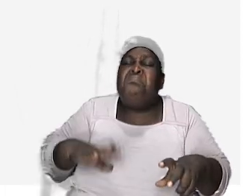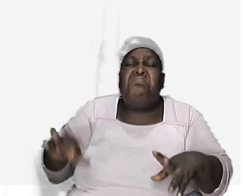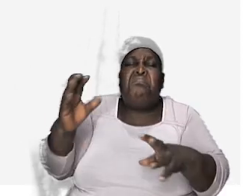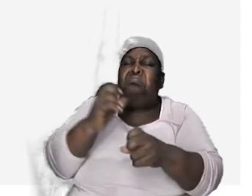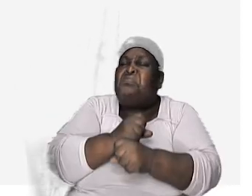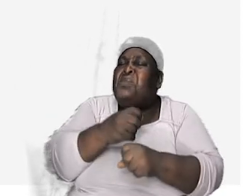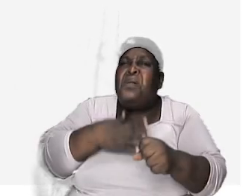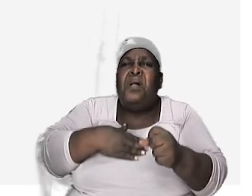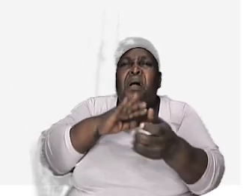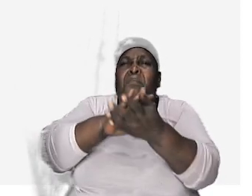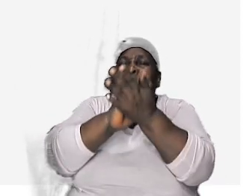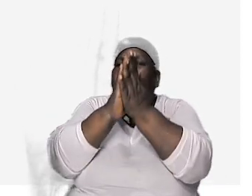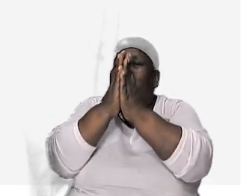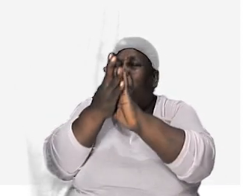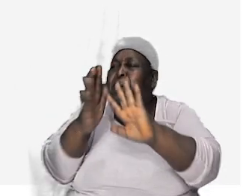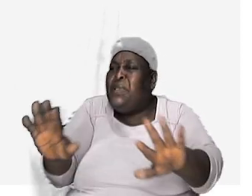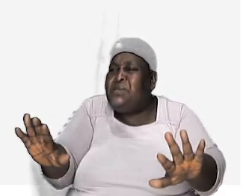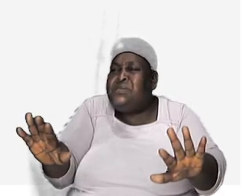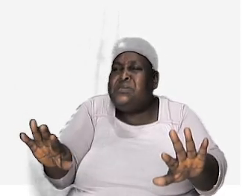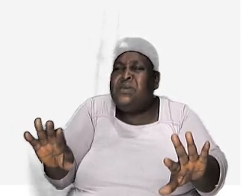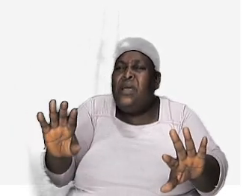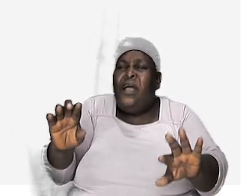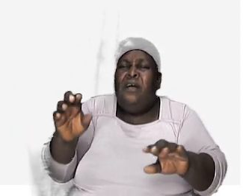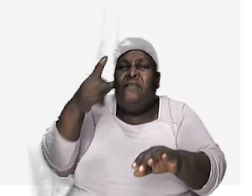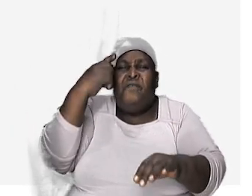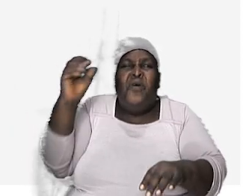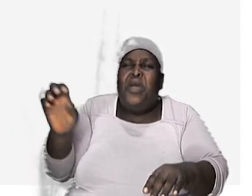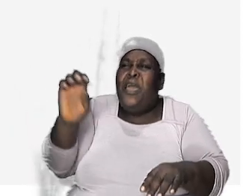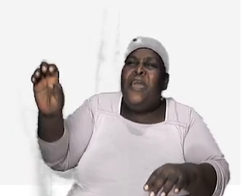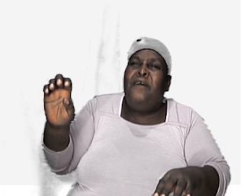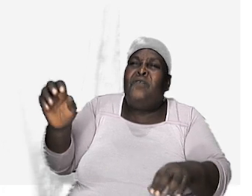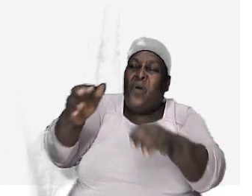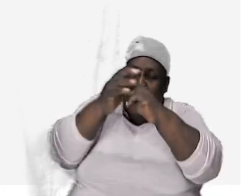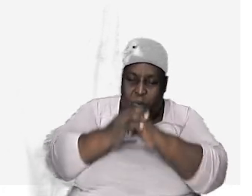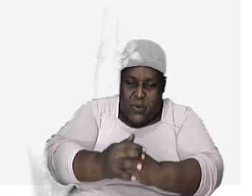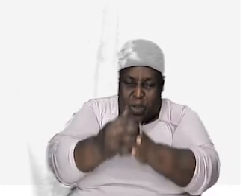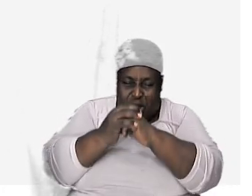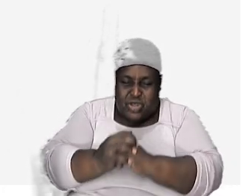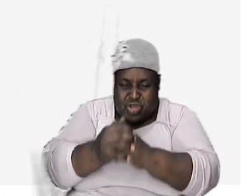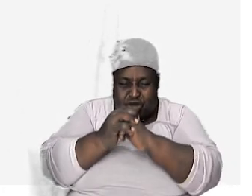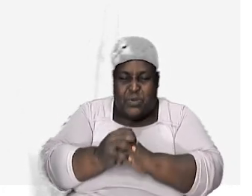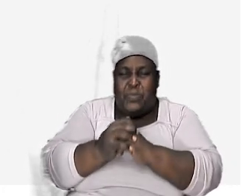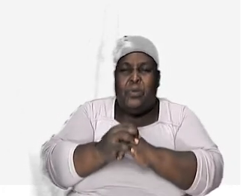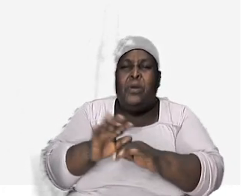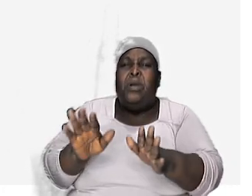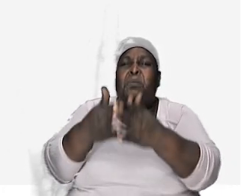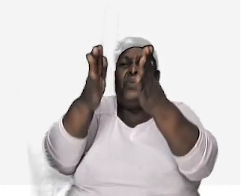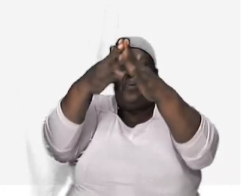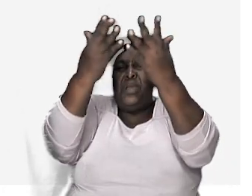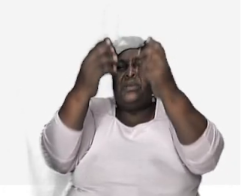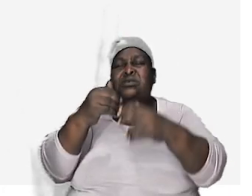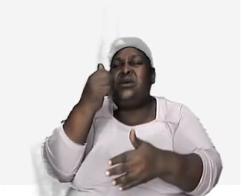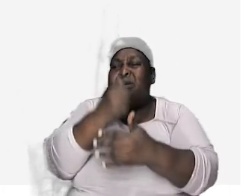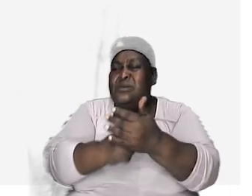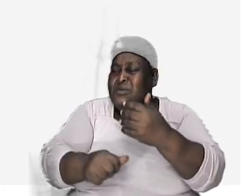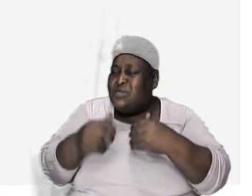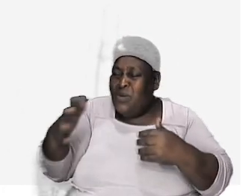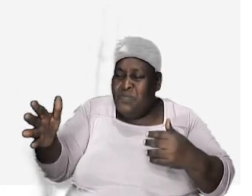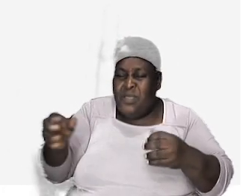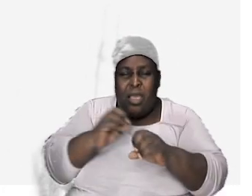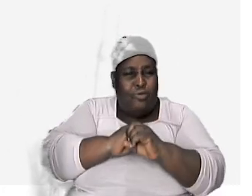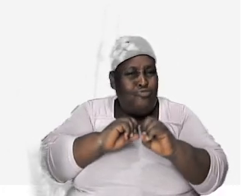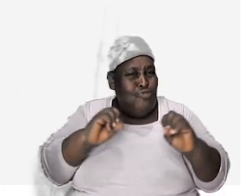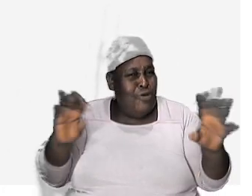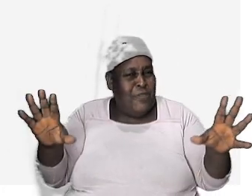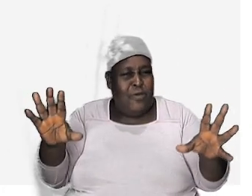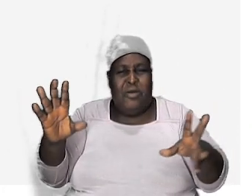peace. I'm going to forever give God praise. I'm going to forever give God worship, because nothing is